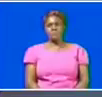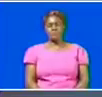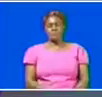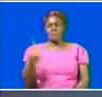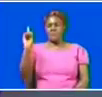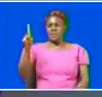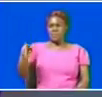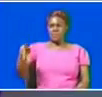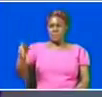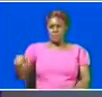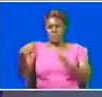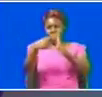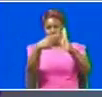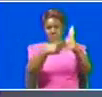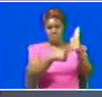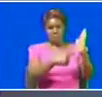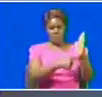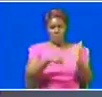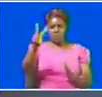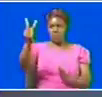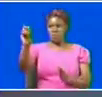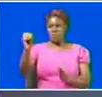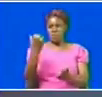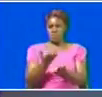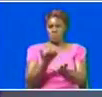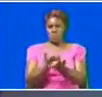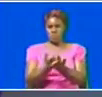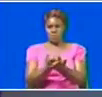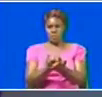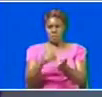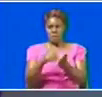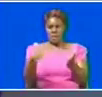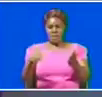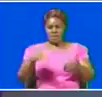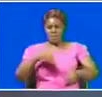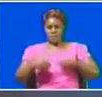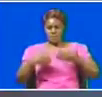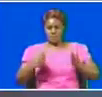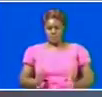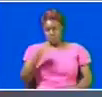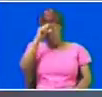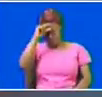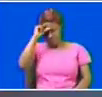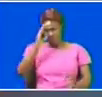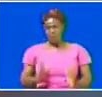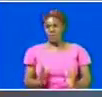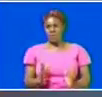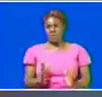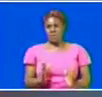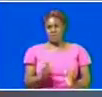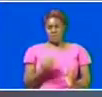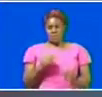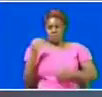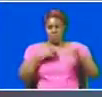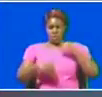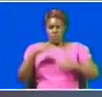Prosecution has lined up to up to 20 witnesses to testify against Busia Governor Sospeter Ojamong, who is facing